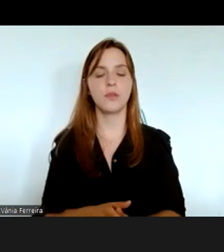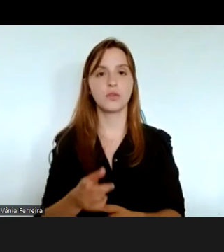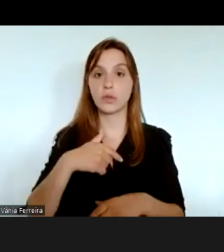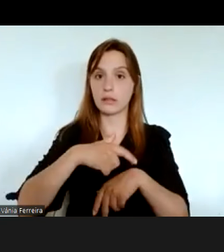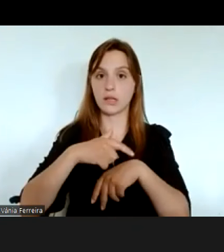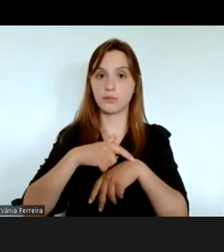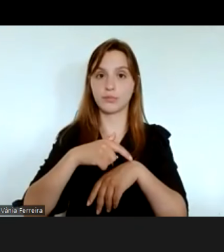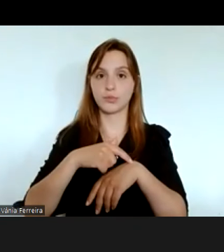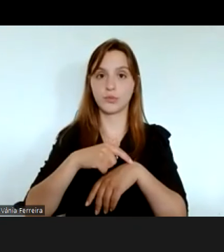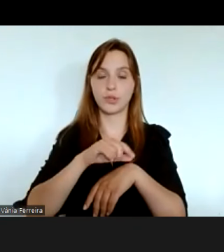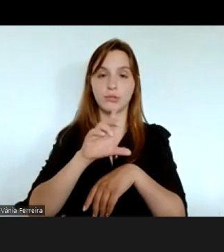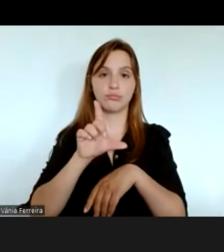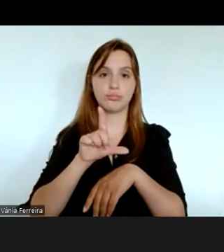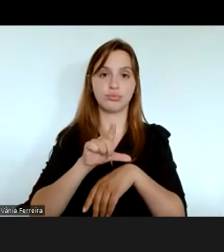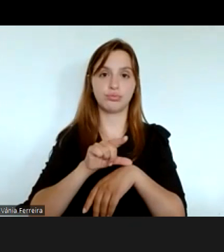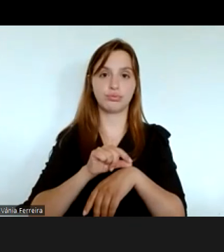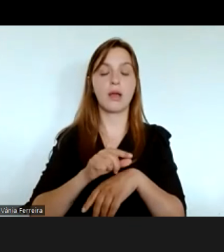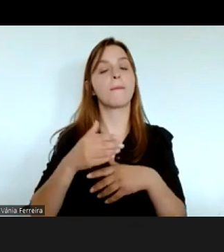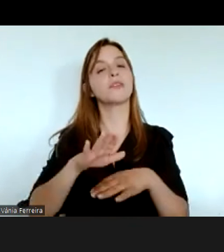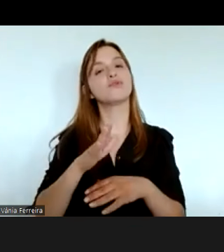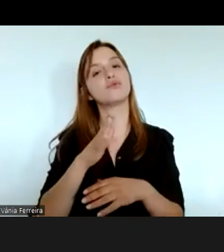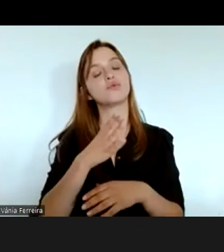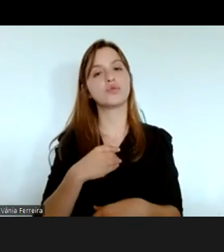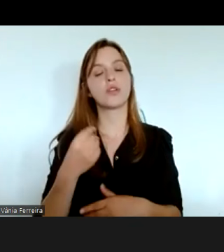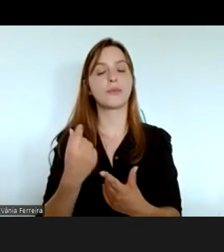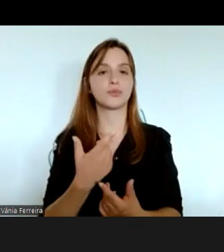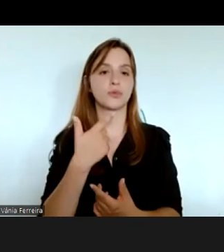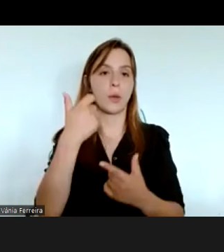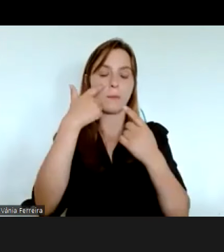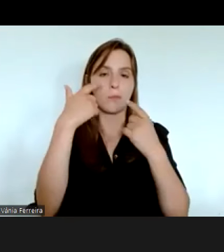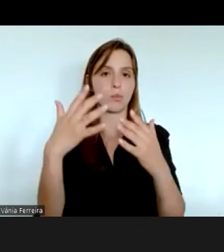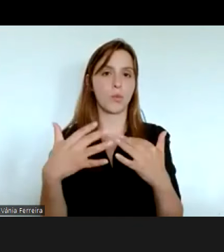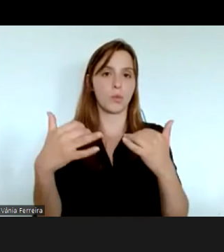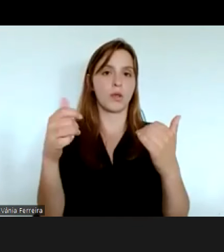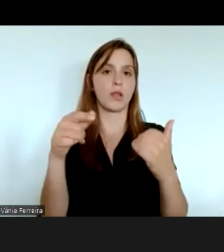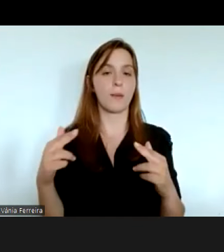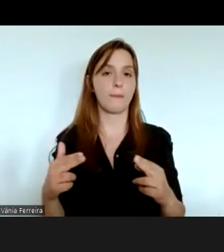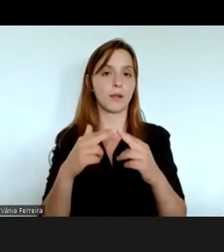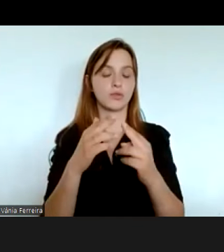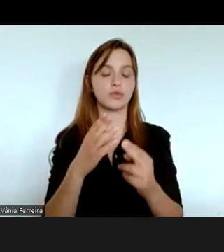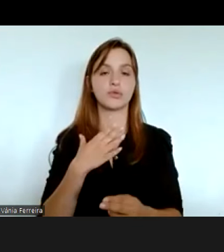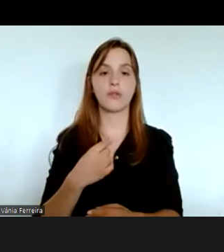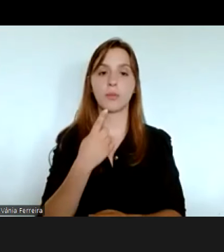time, but we would like to take one question from the audience from Paris Saclay, if there's anyone.